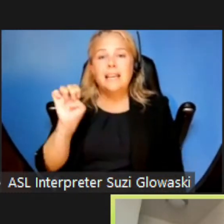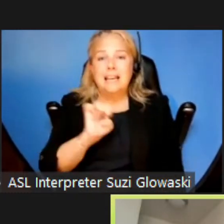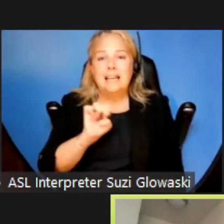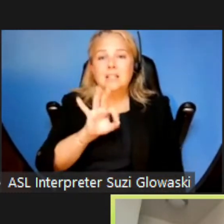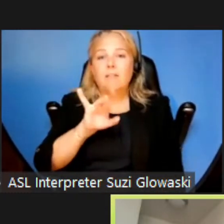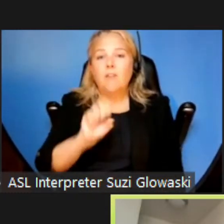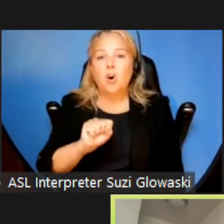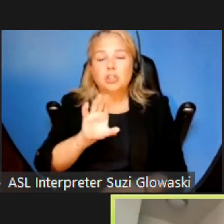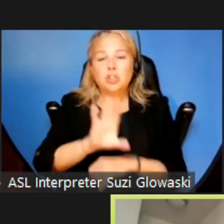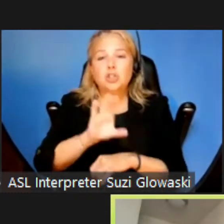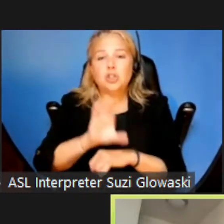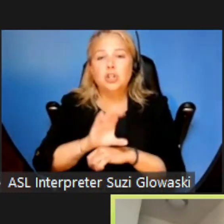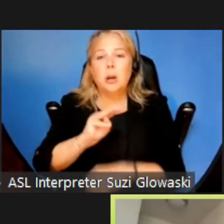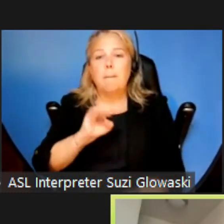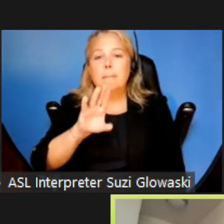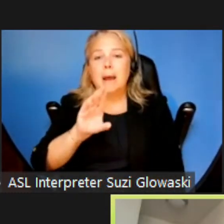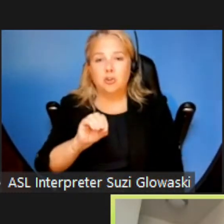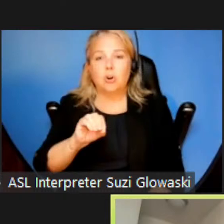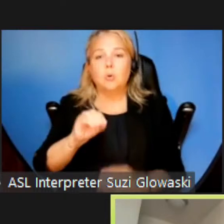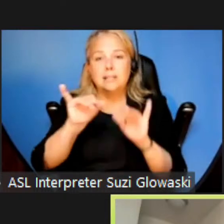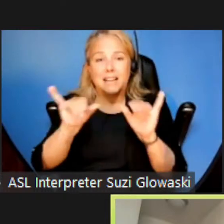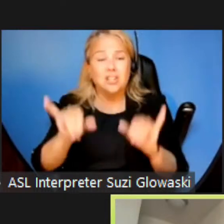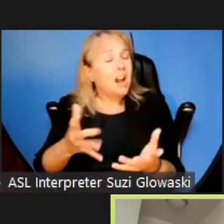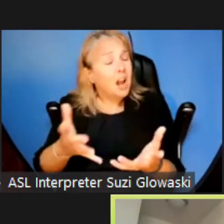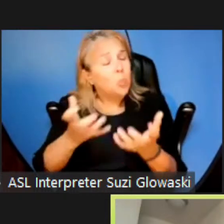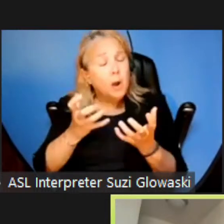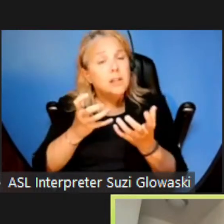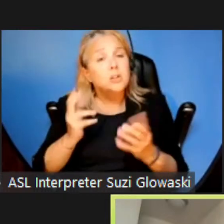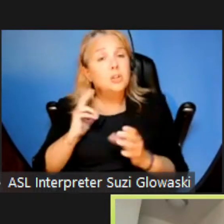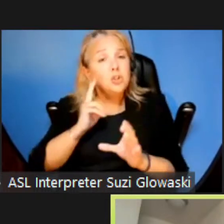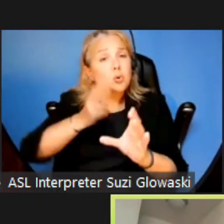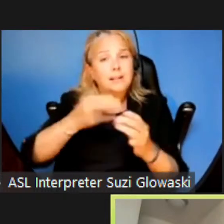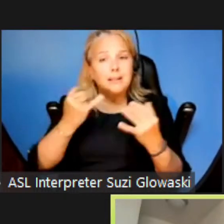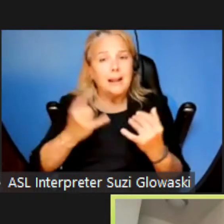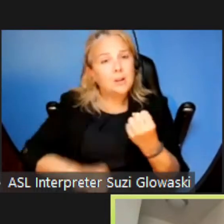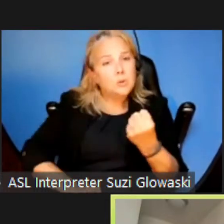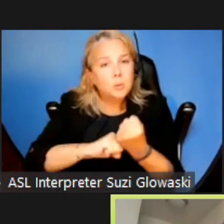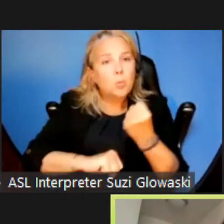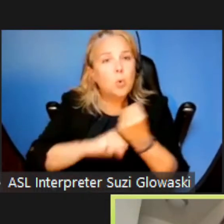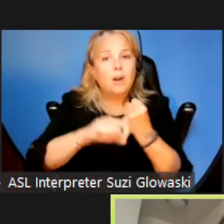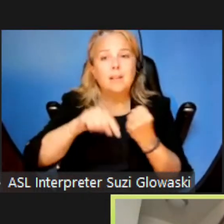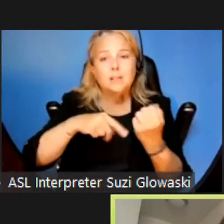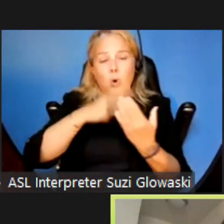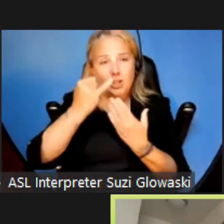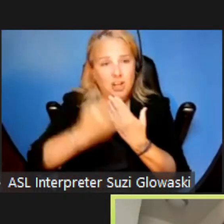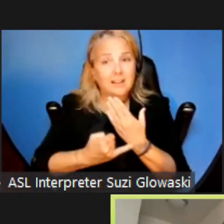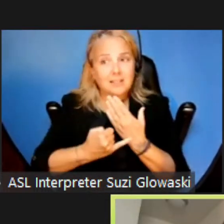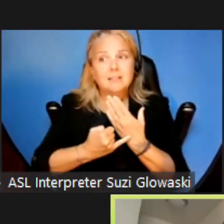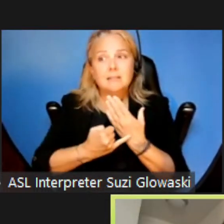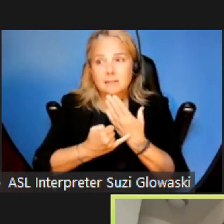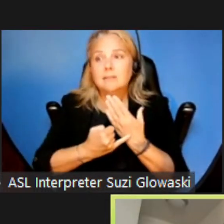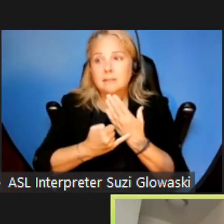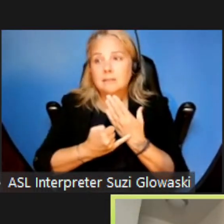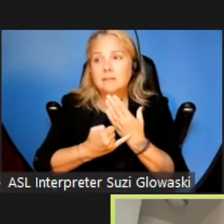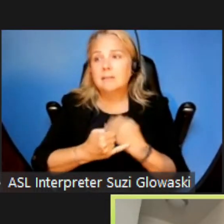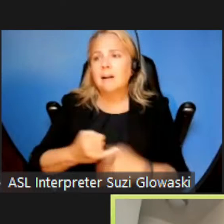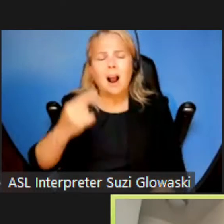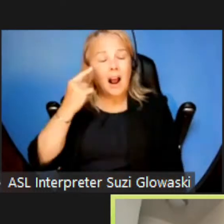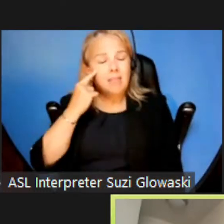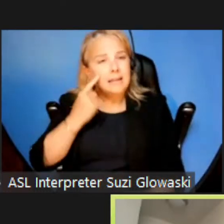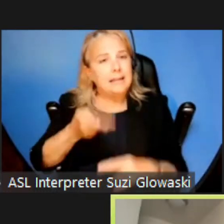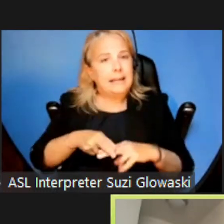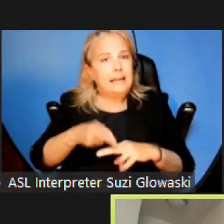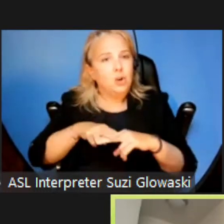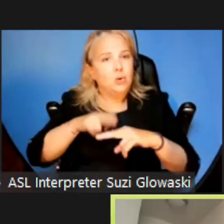Station. So I wanted to join today to provide testimony of support for this project. I think that increasing capacity